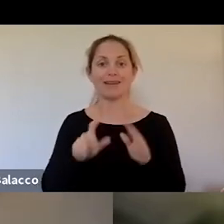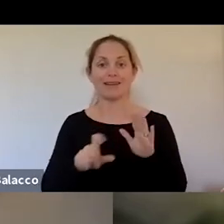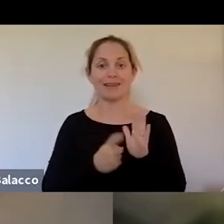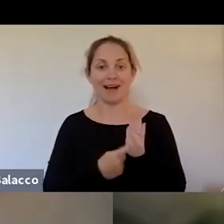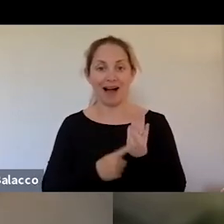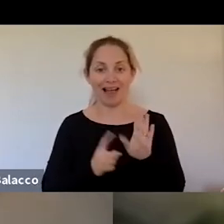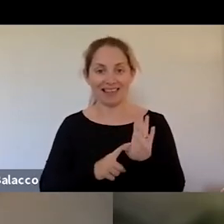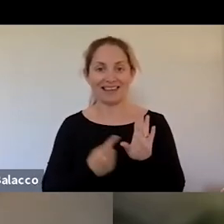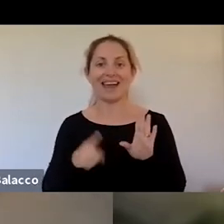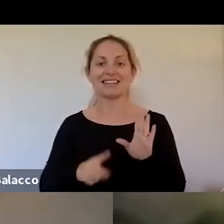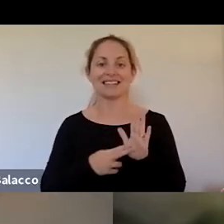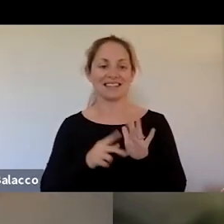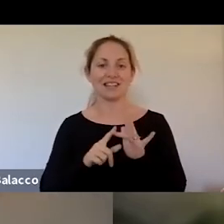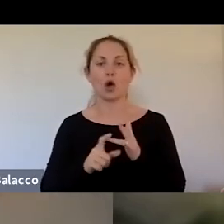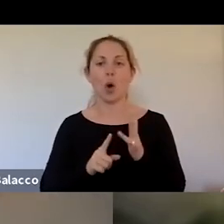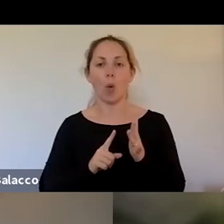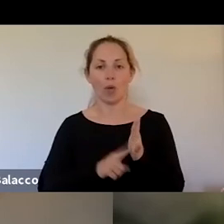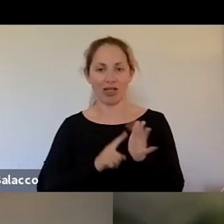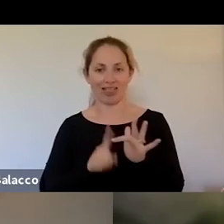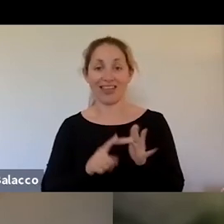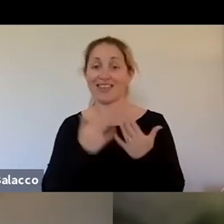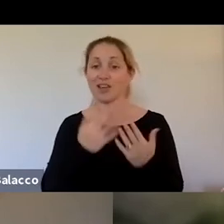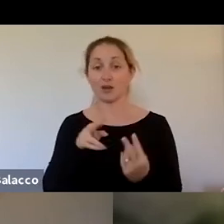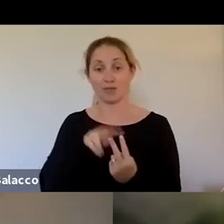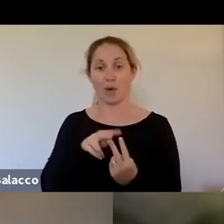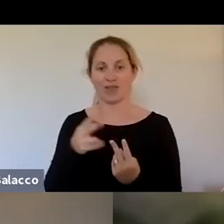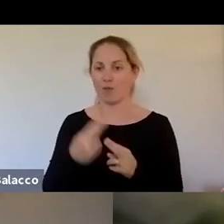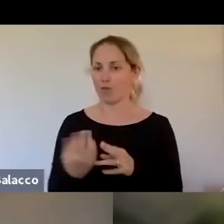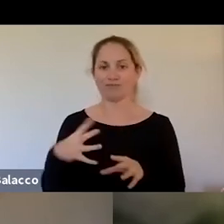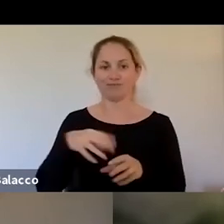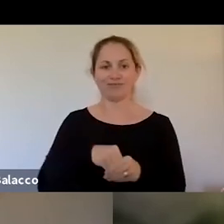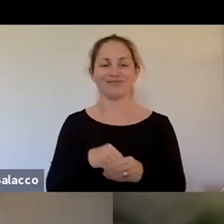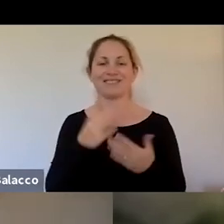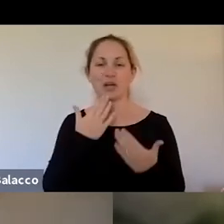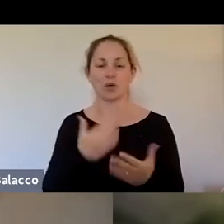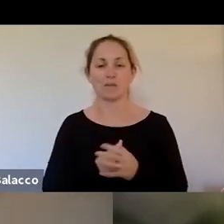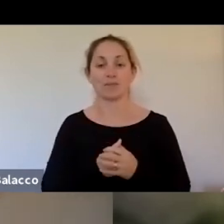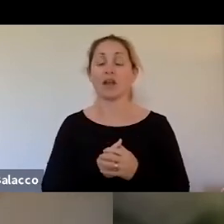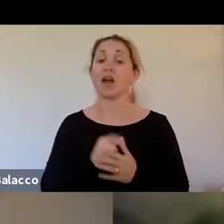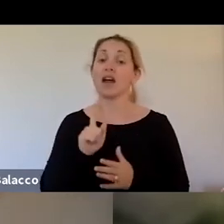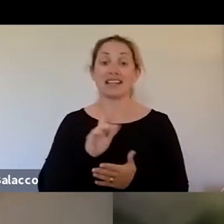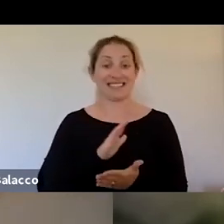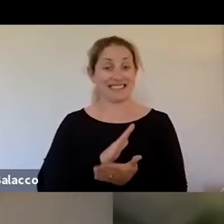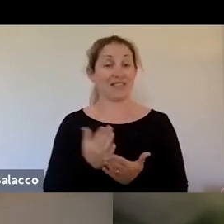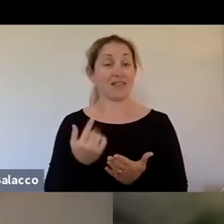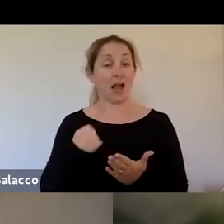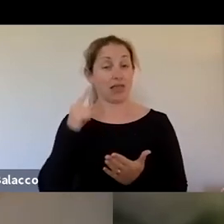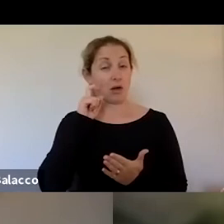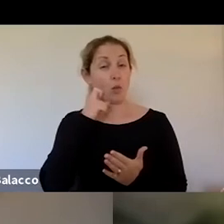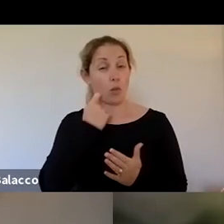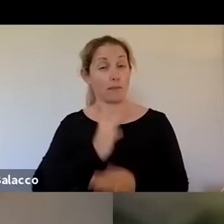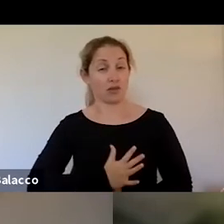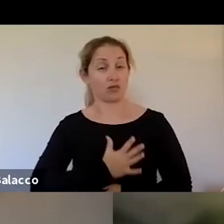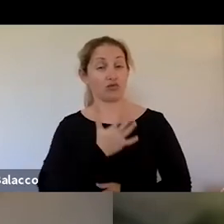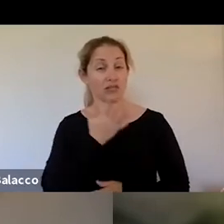you both for joining us. I think there are definitely some things that I think will be interesting to see